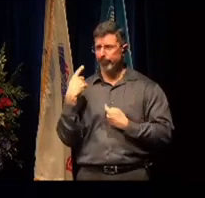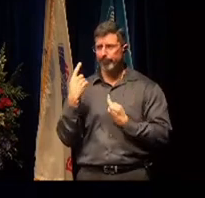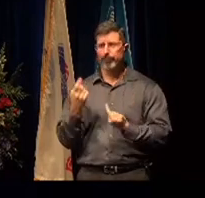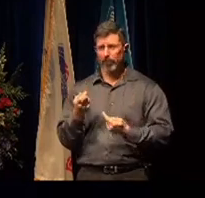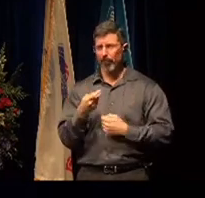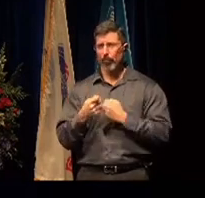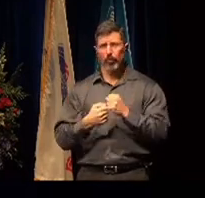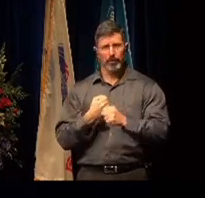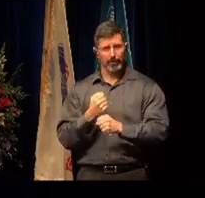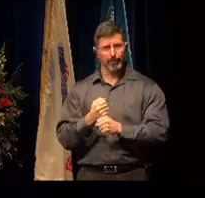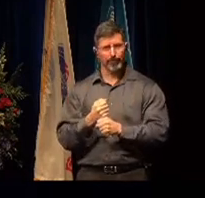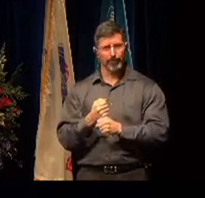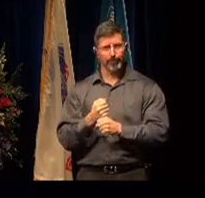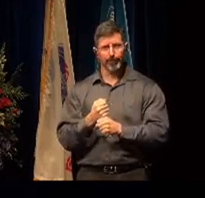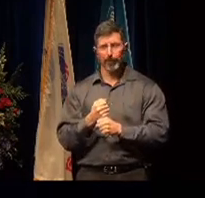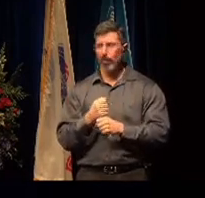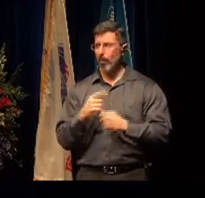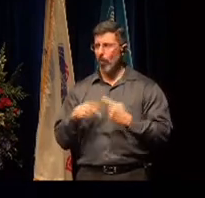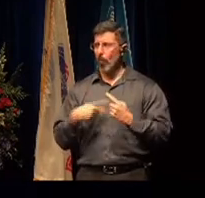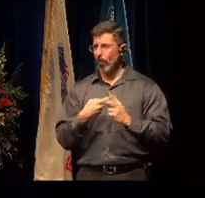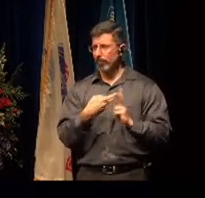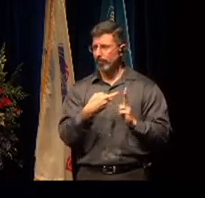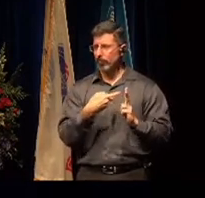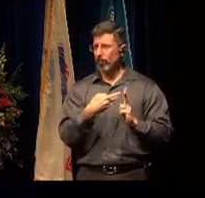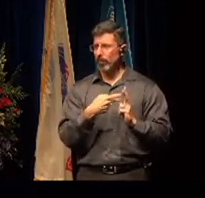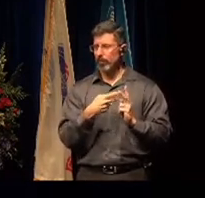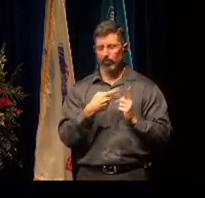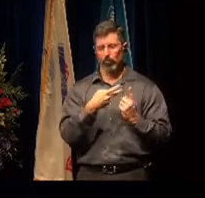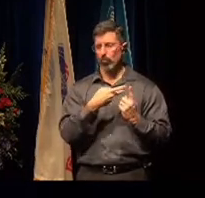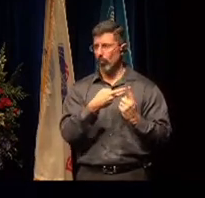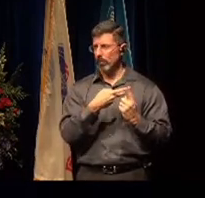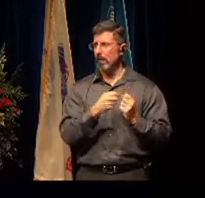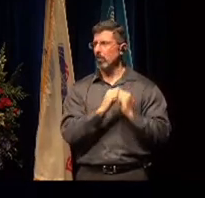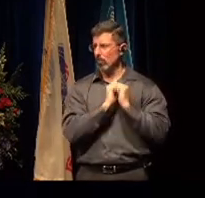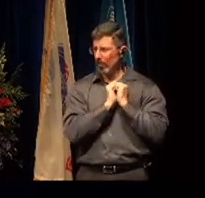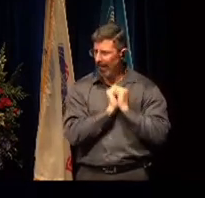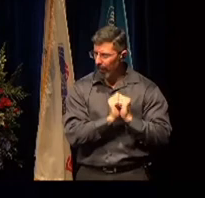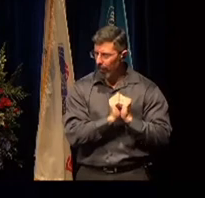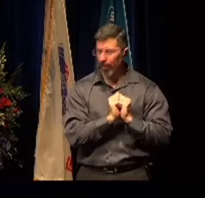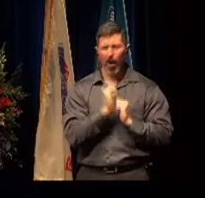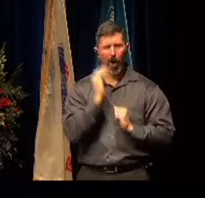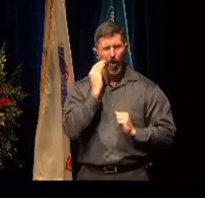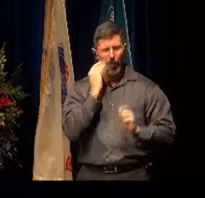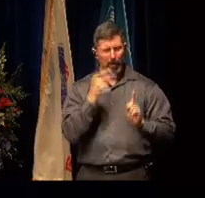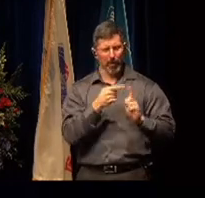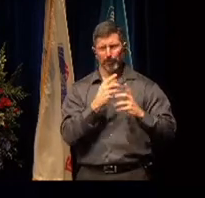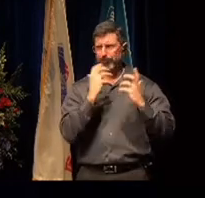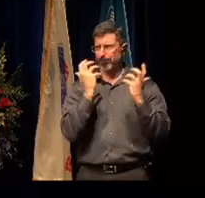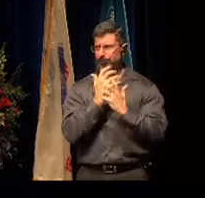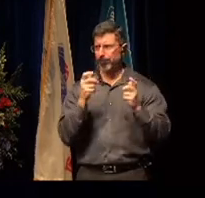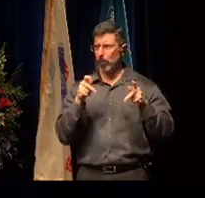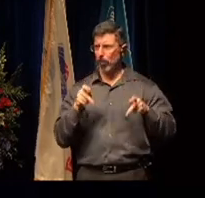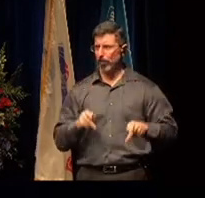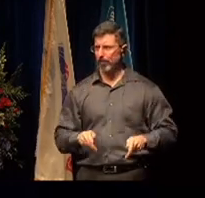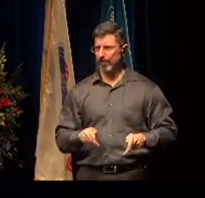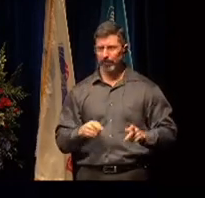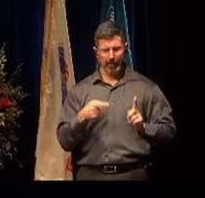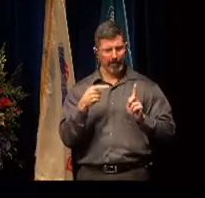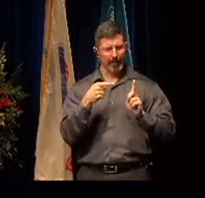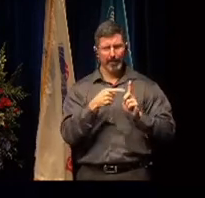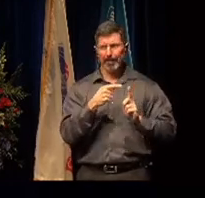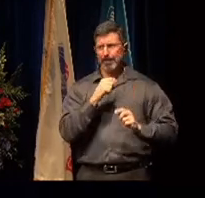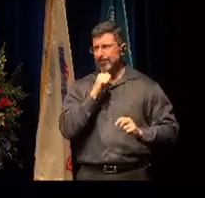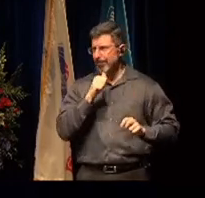When I was in Gary's presence, I knew I was in the presence of a remarkable person. His was a life of selflessness